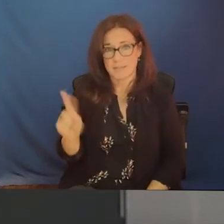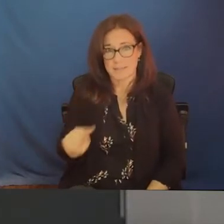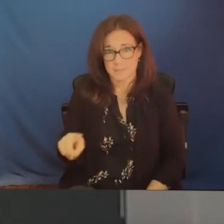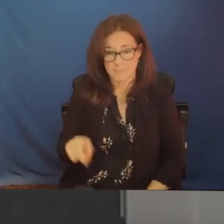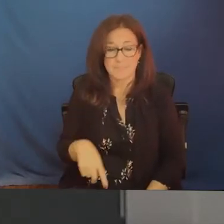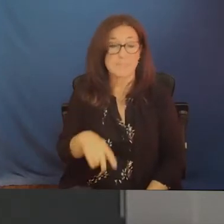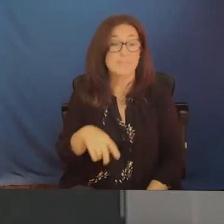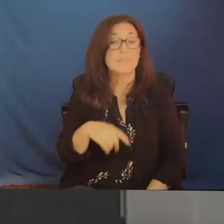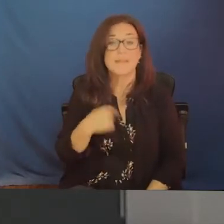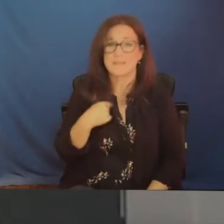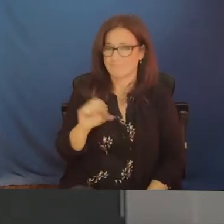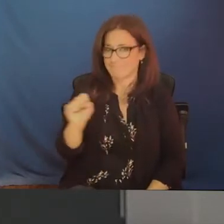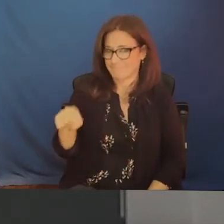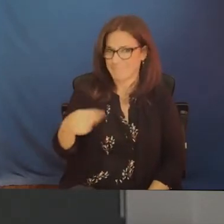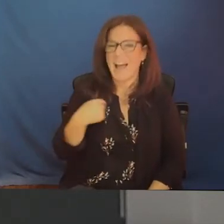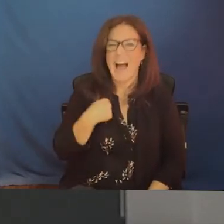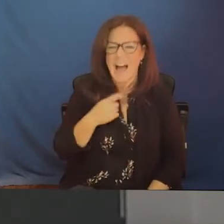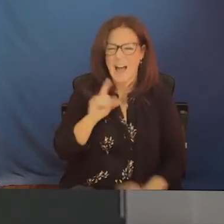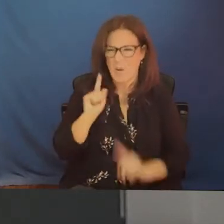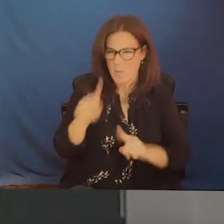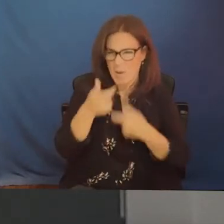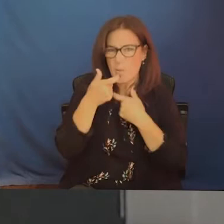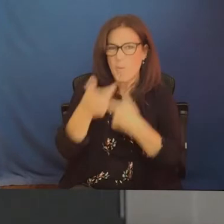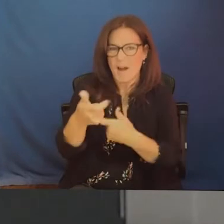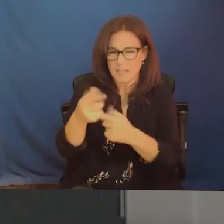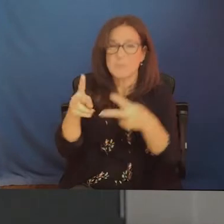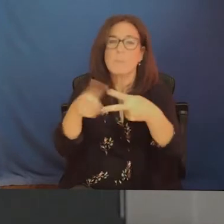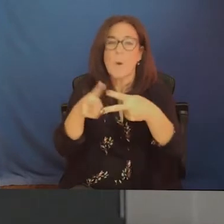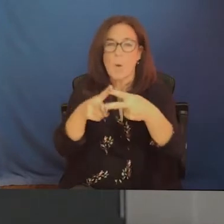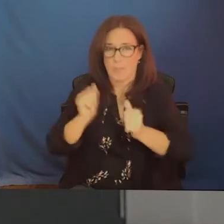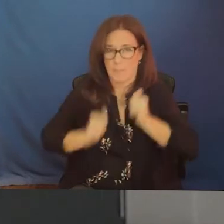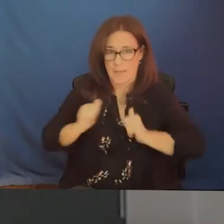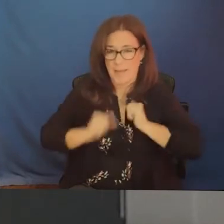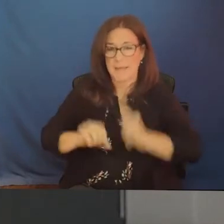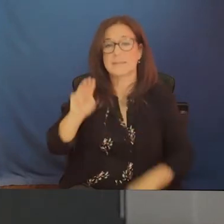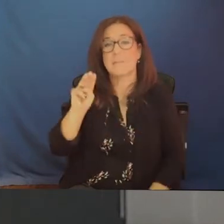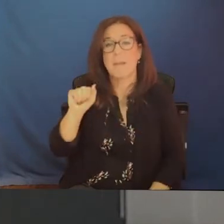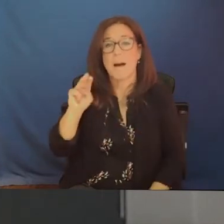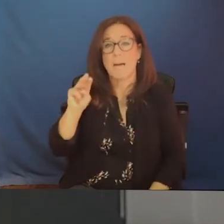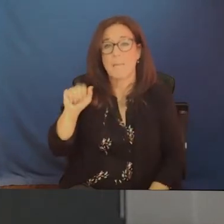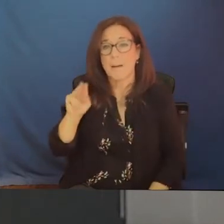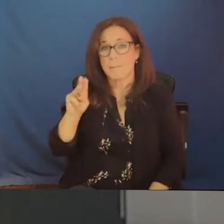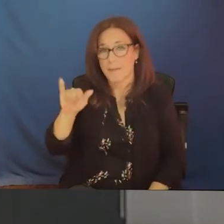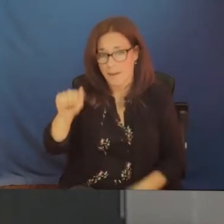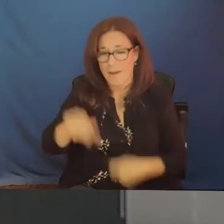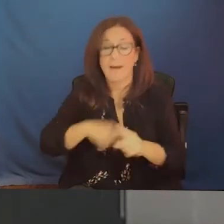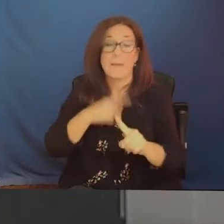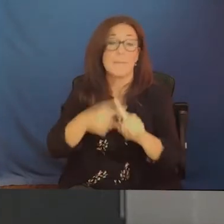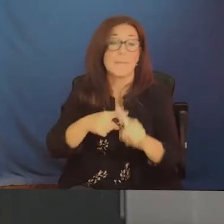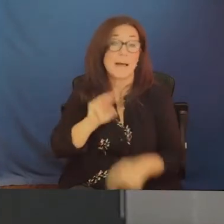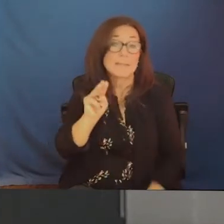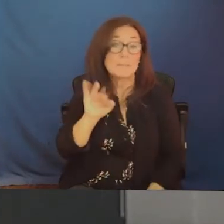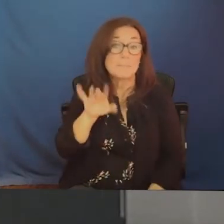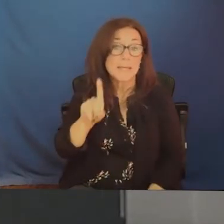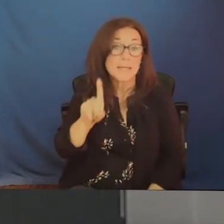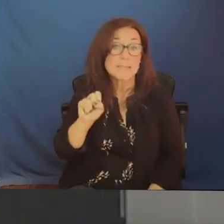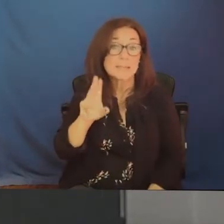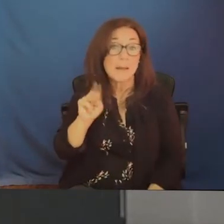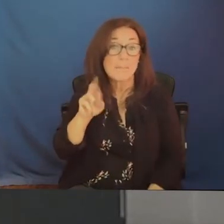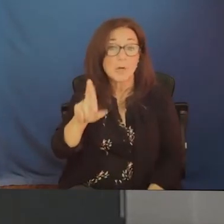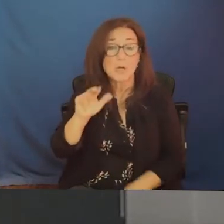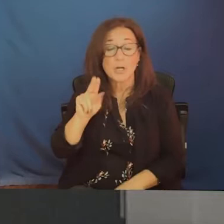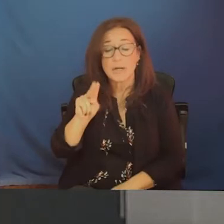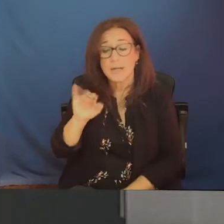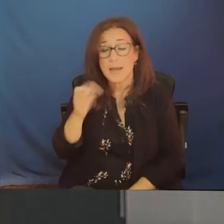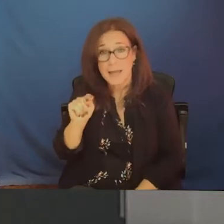great opportunity to go see Mamma Mia and Midsummer's Night Dream, which it's fabulous, amazing. I encourage everyone to go see Mamma Mia. It's